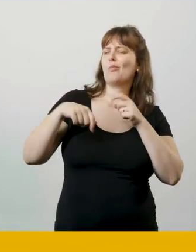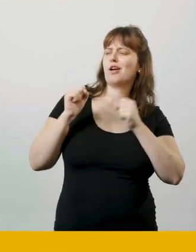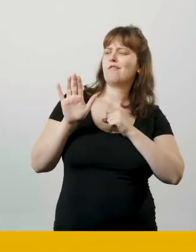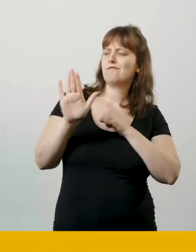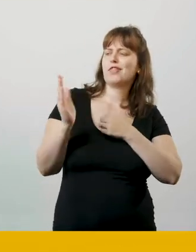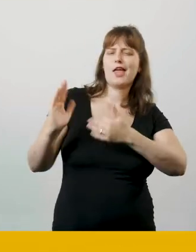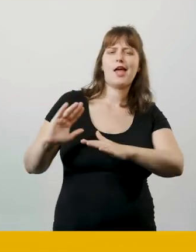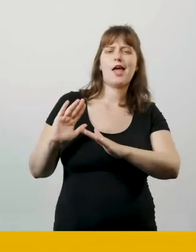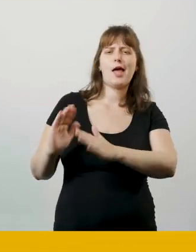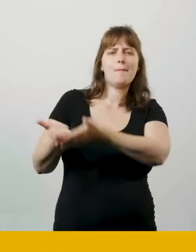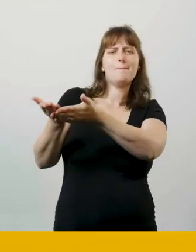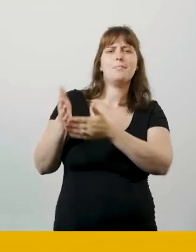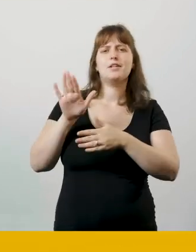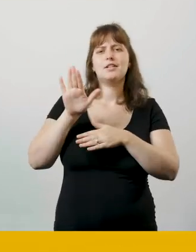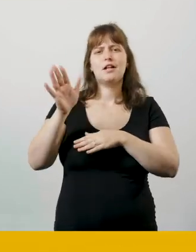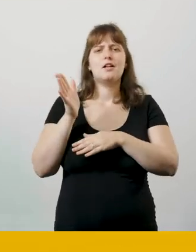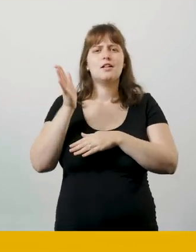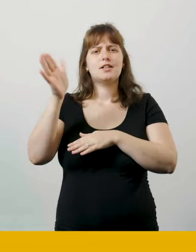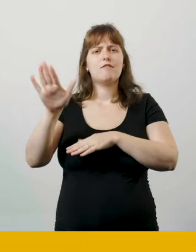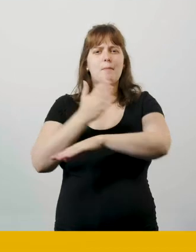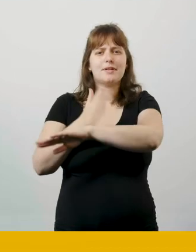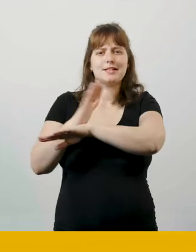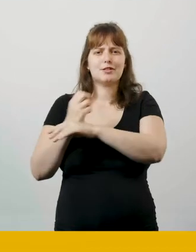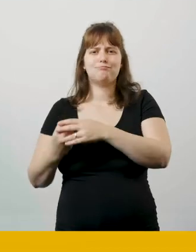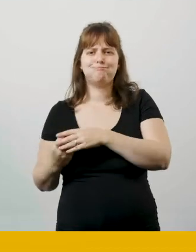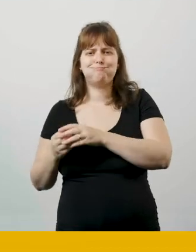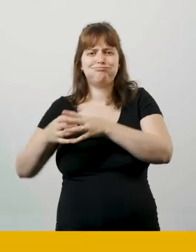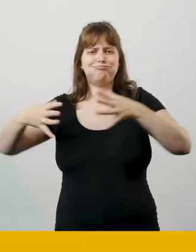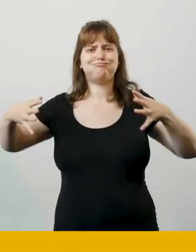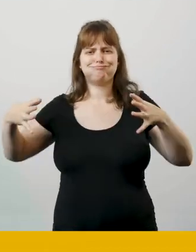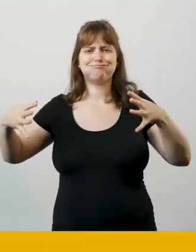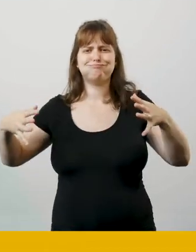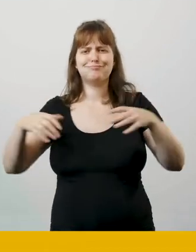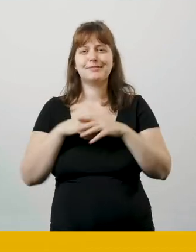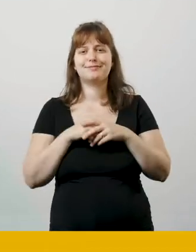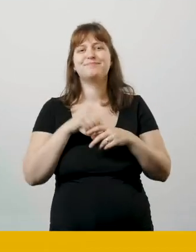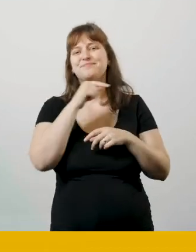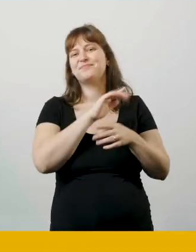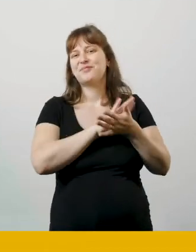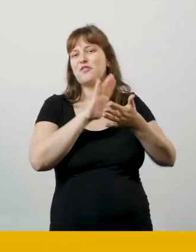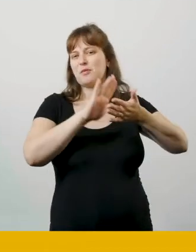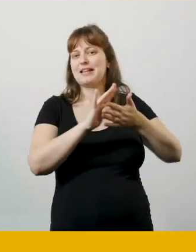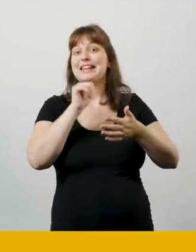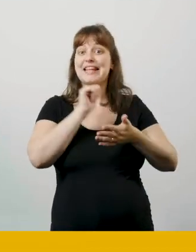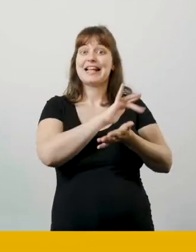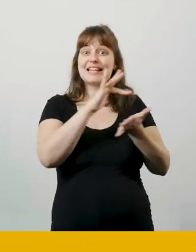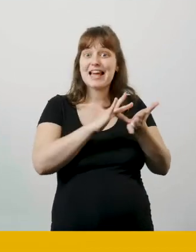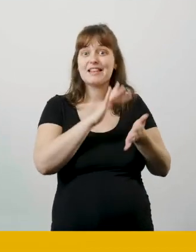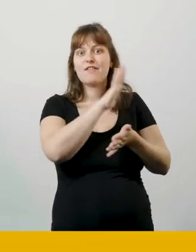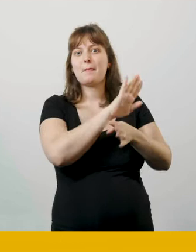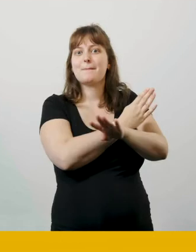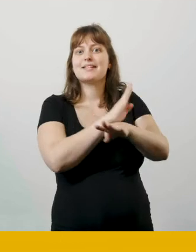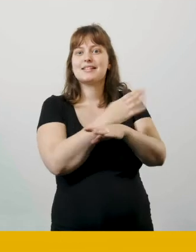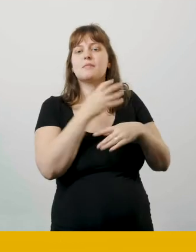letting your business thrive. This is an example of a non-core business, but a very important